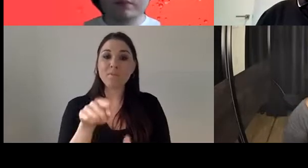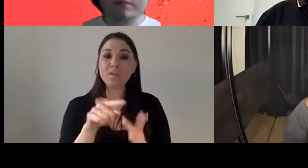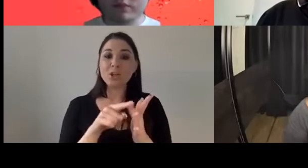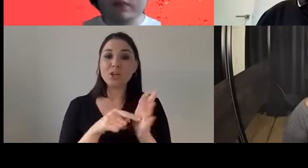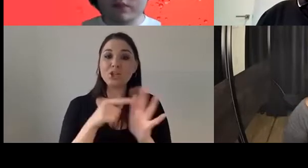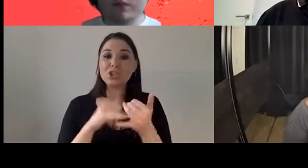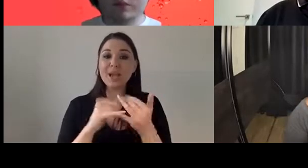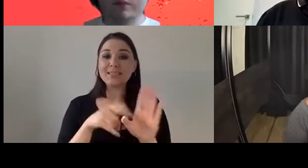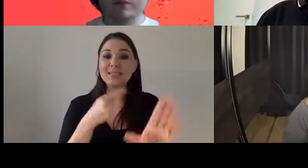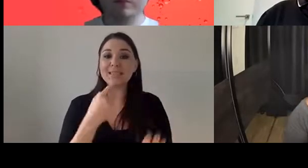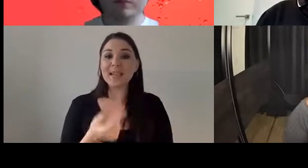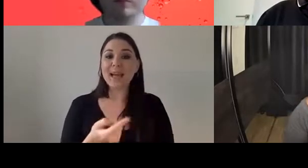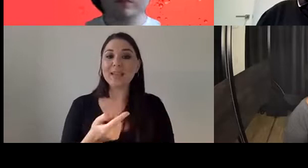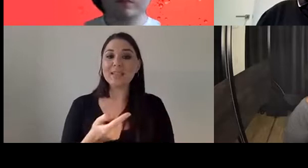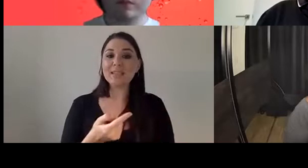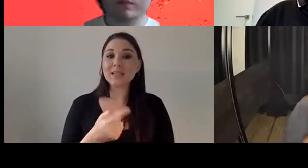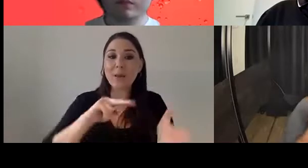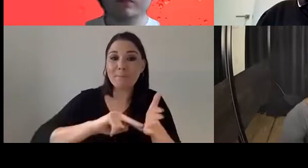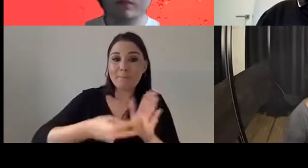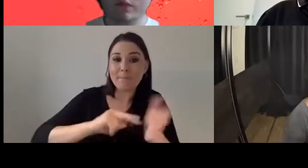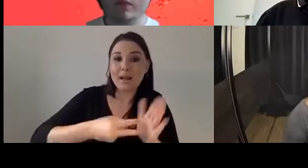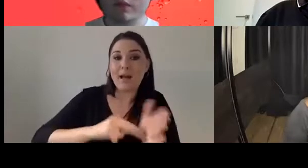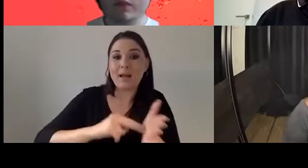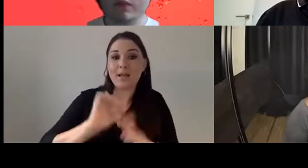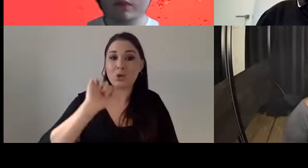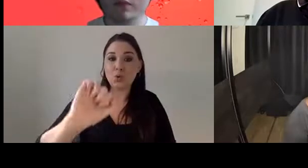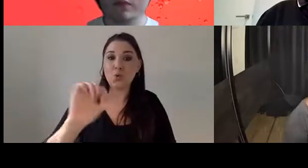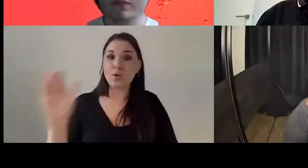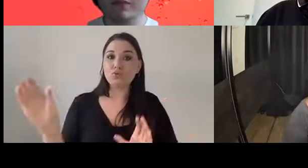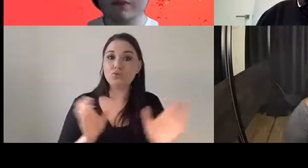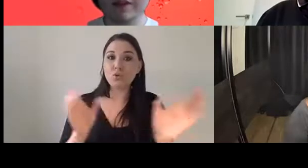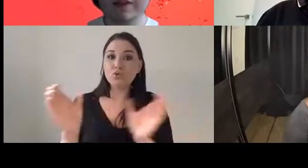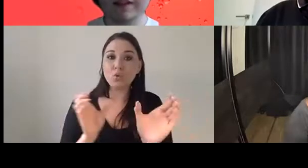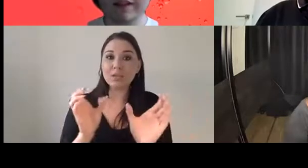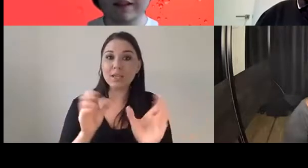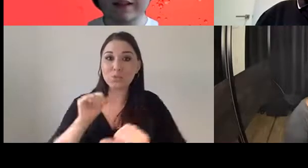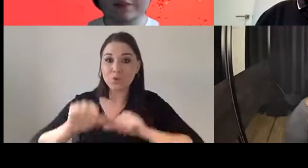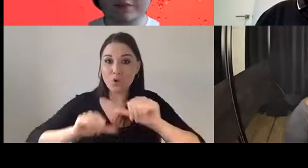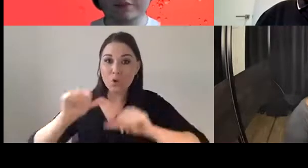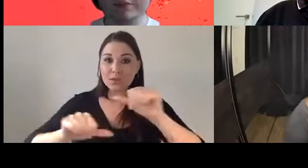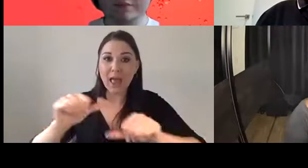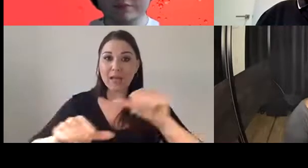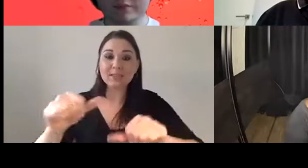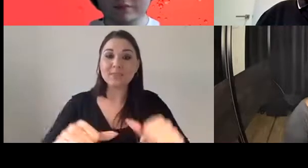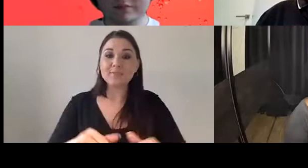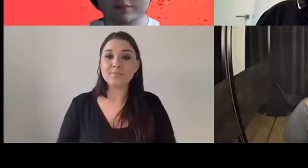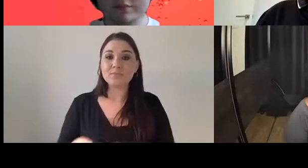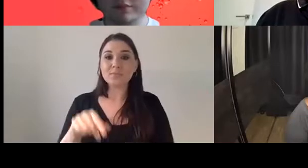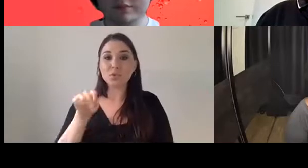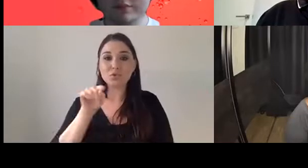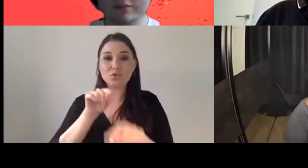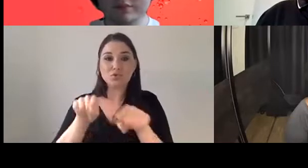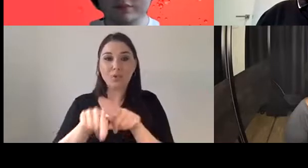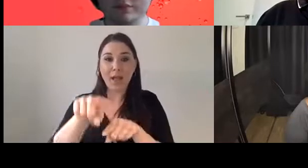process. So I would just advise to go back to that and try to put yourself in